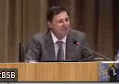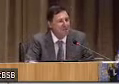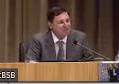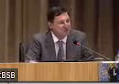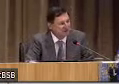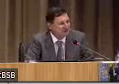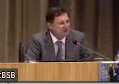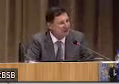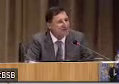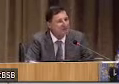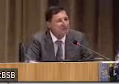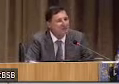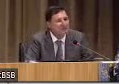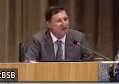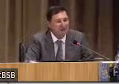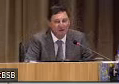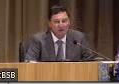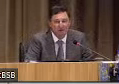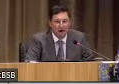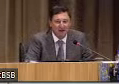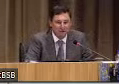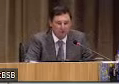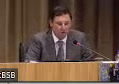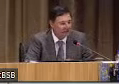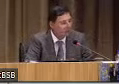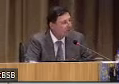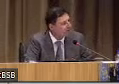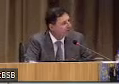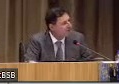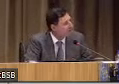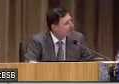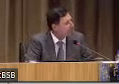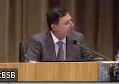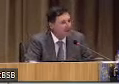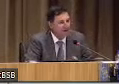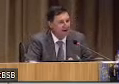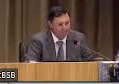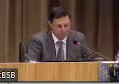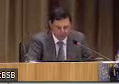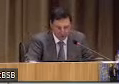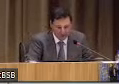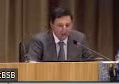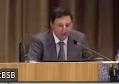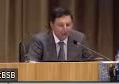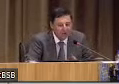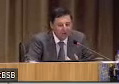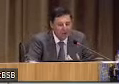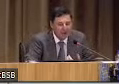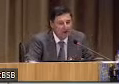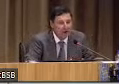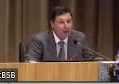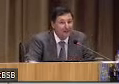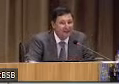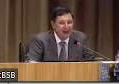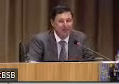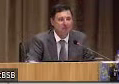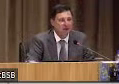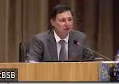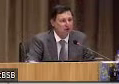Gabriel that understood a lot about science and data science, and we could capture